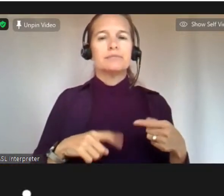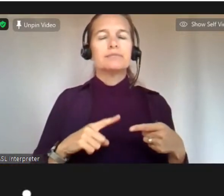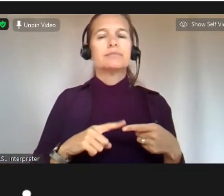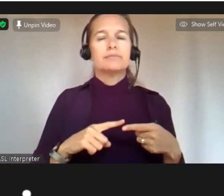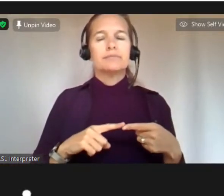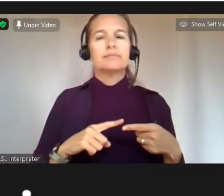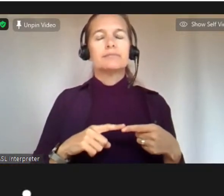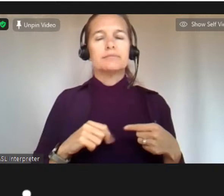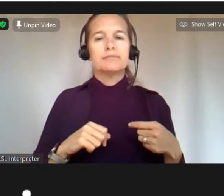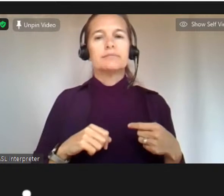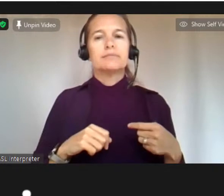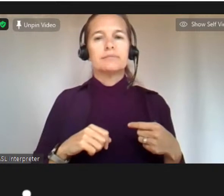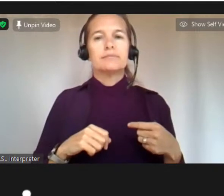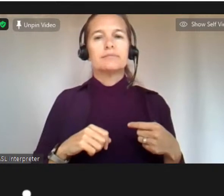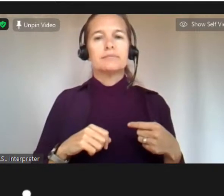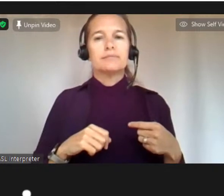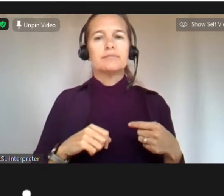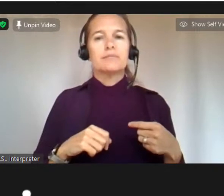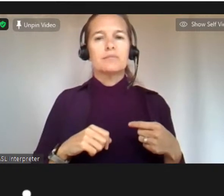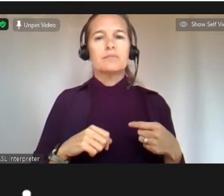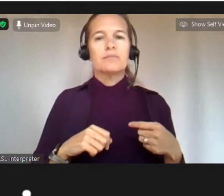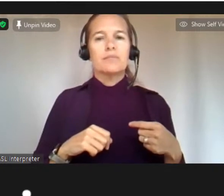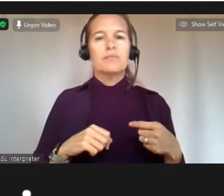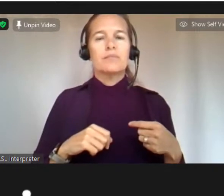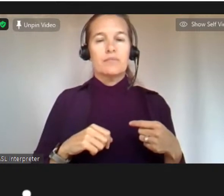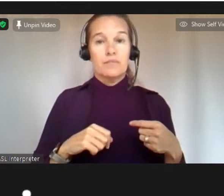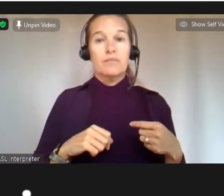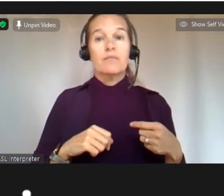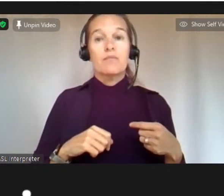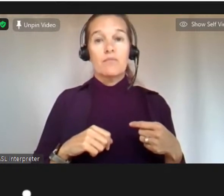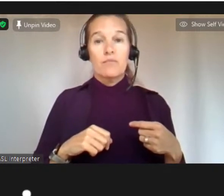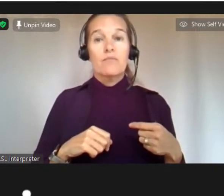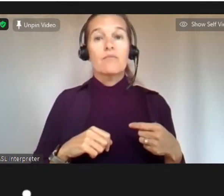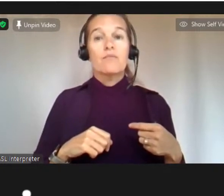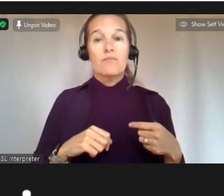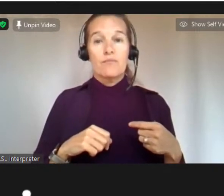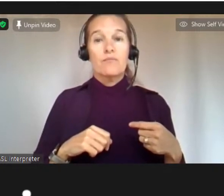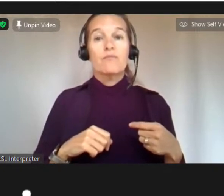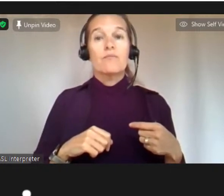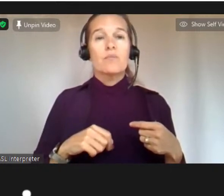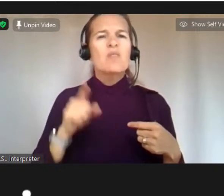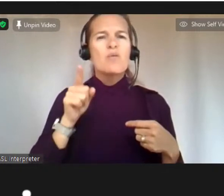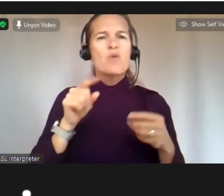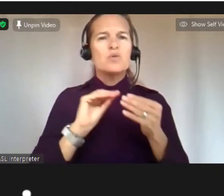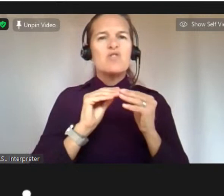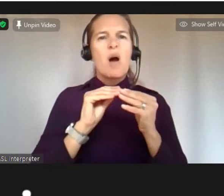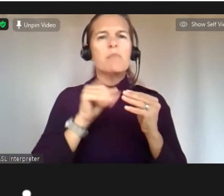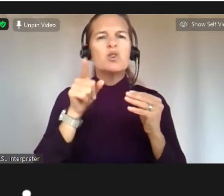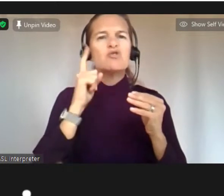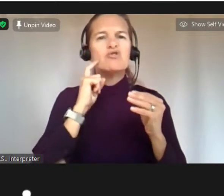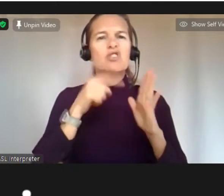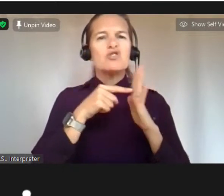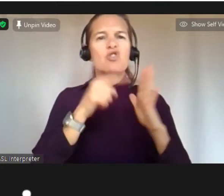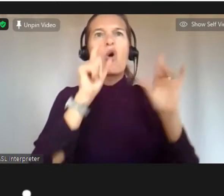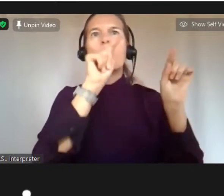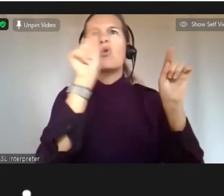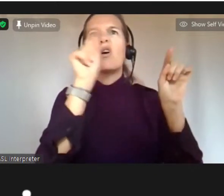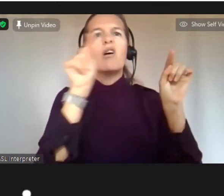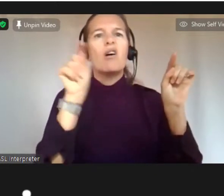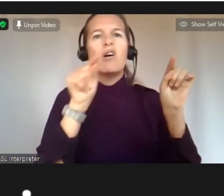in the statistics that there are quite a few more women who